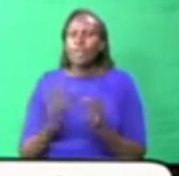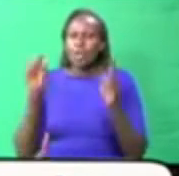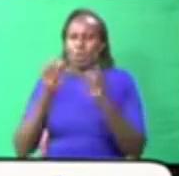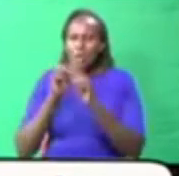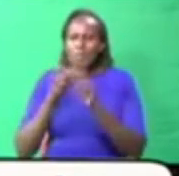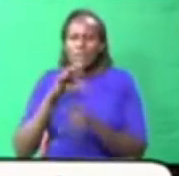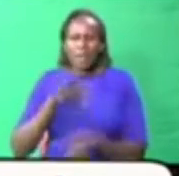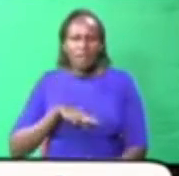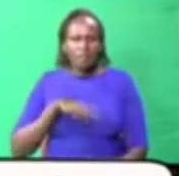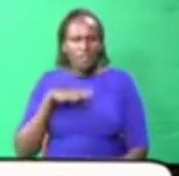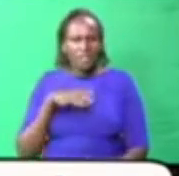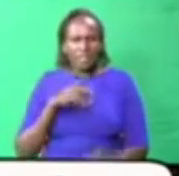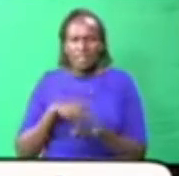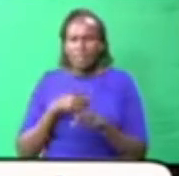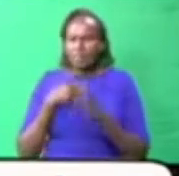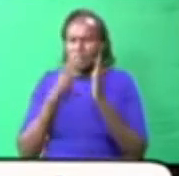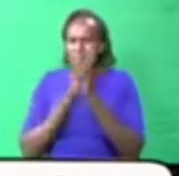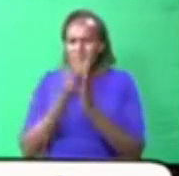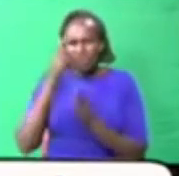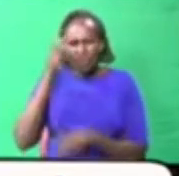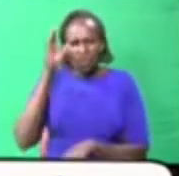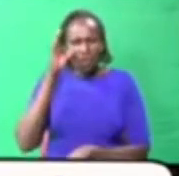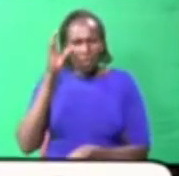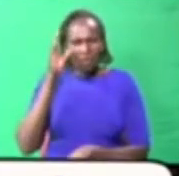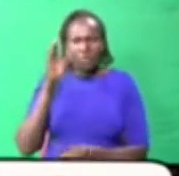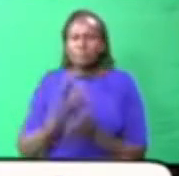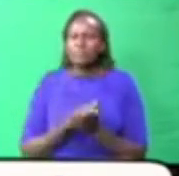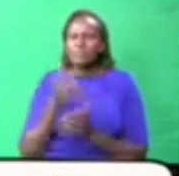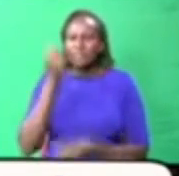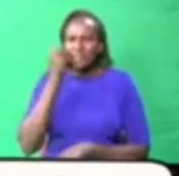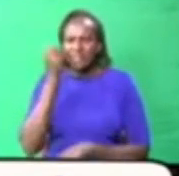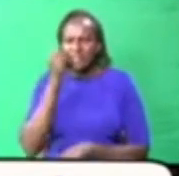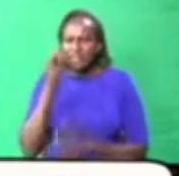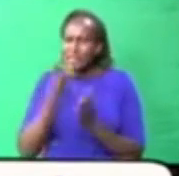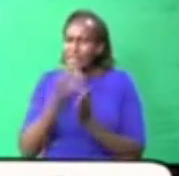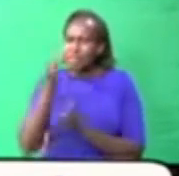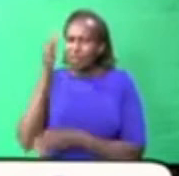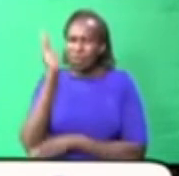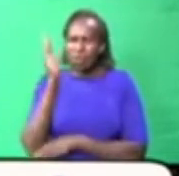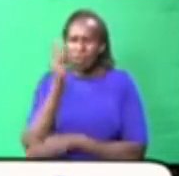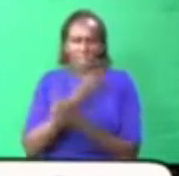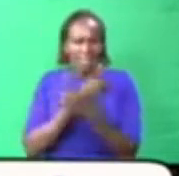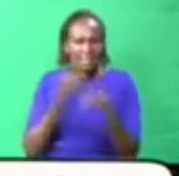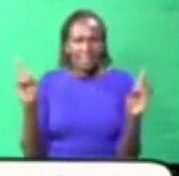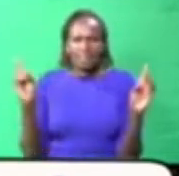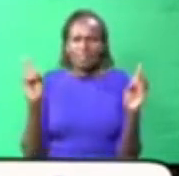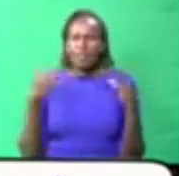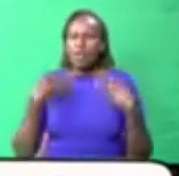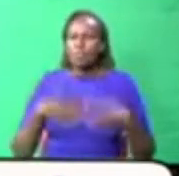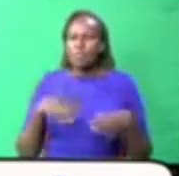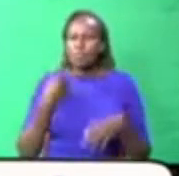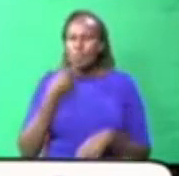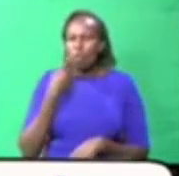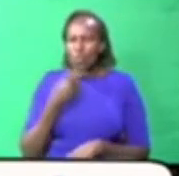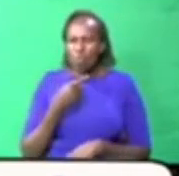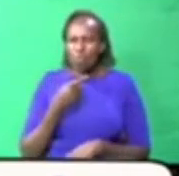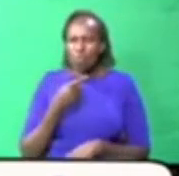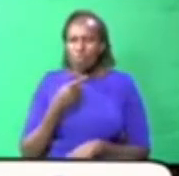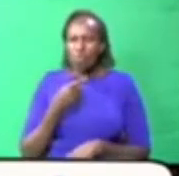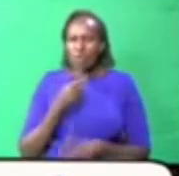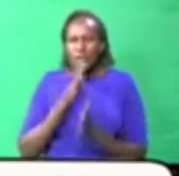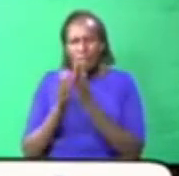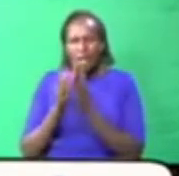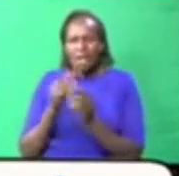I was praying for the COVID-19 and the coronavirus pandemic, that God deliver those who are condemned to die. I wish